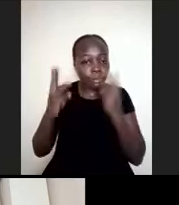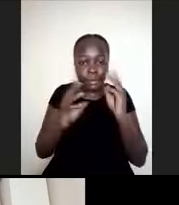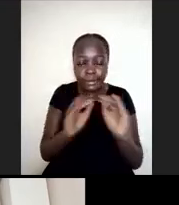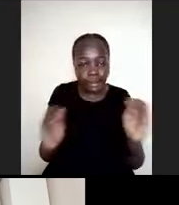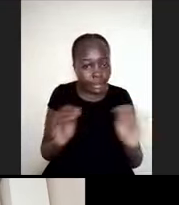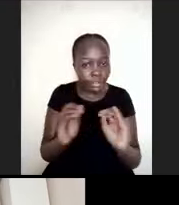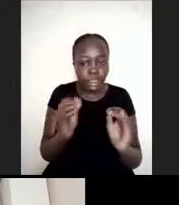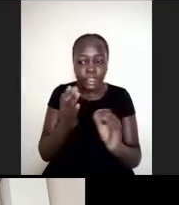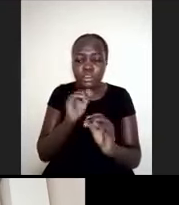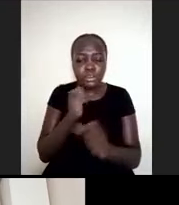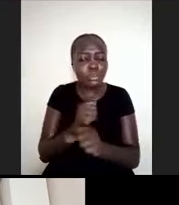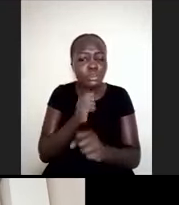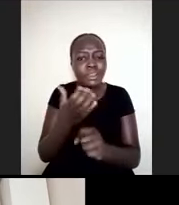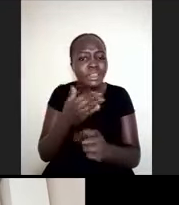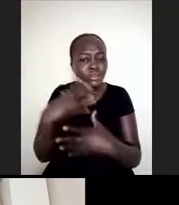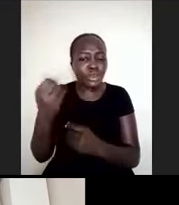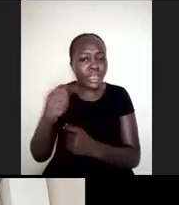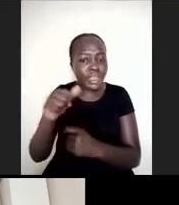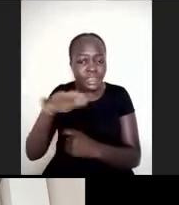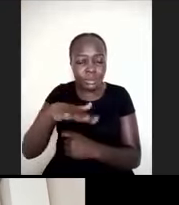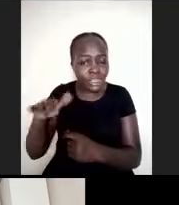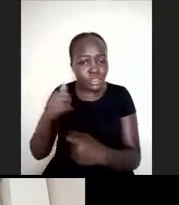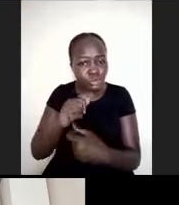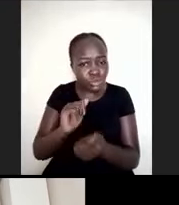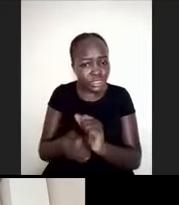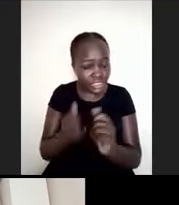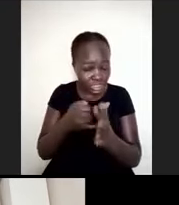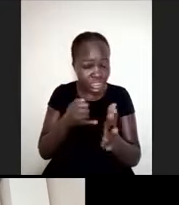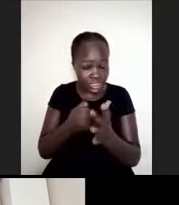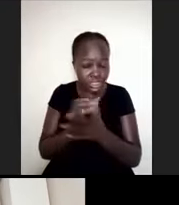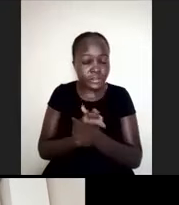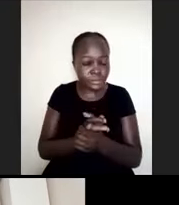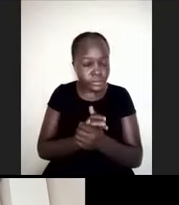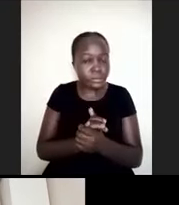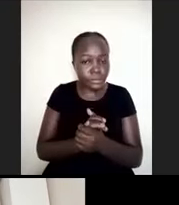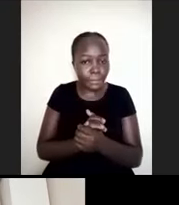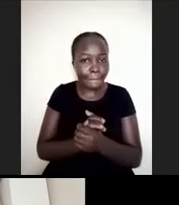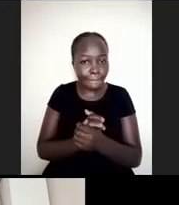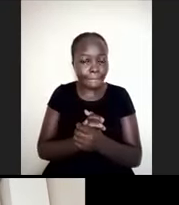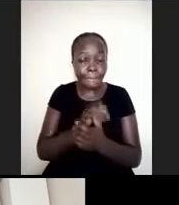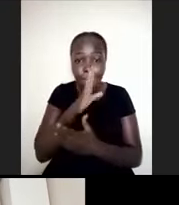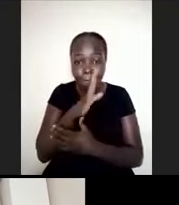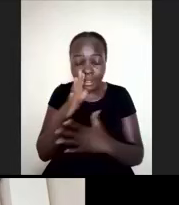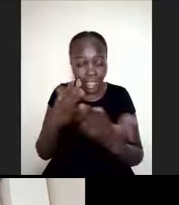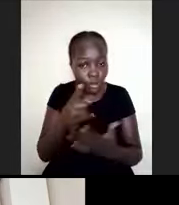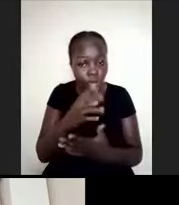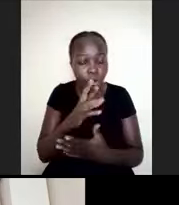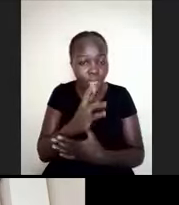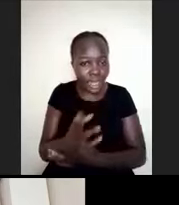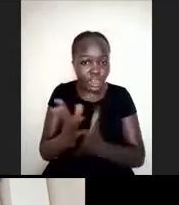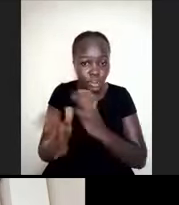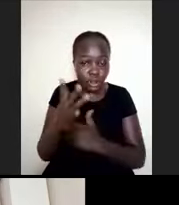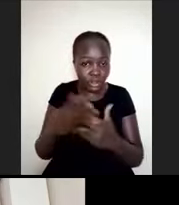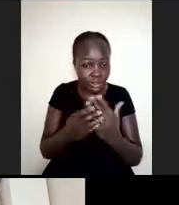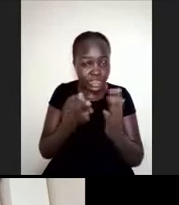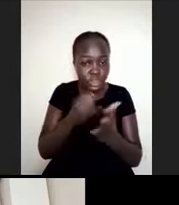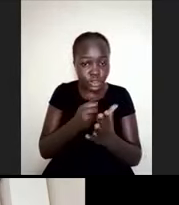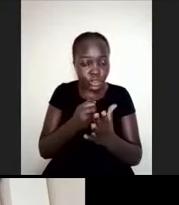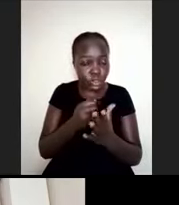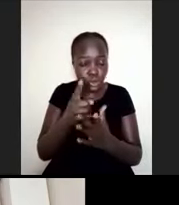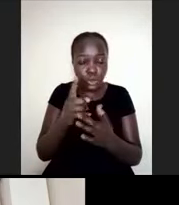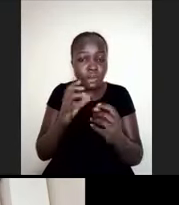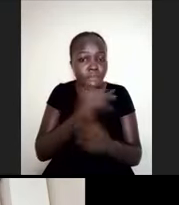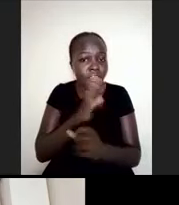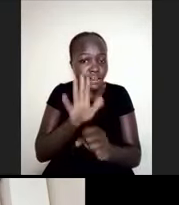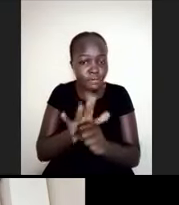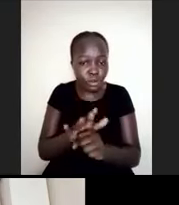to change it. Yeah, just be the way you are. God created you fearfully, he created